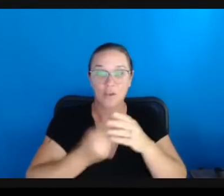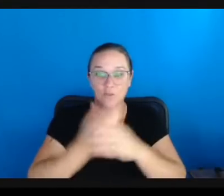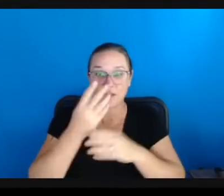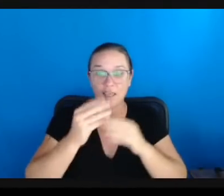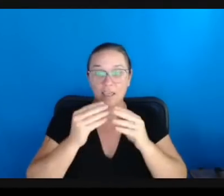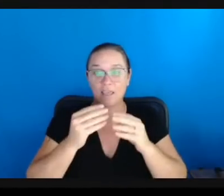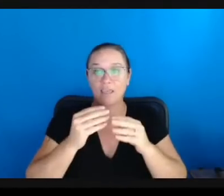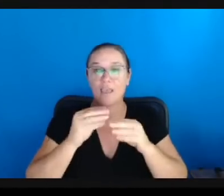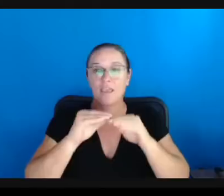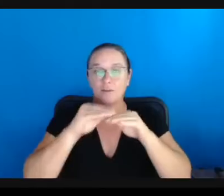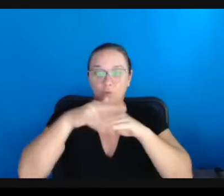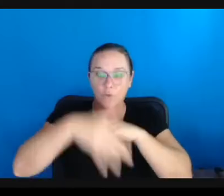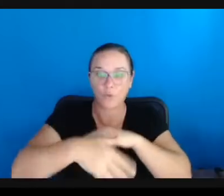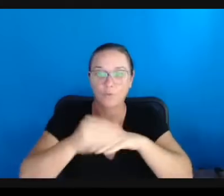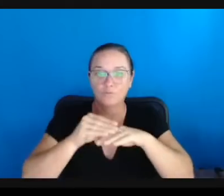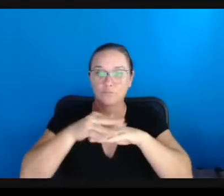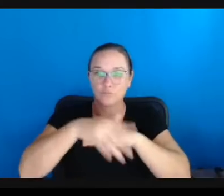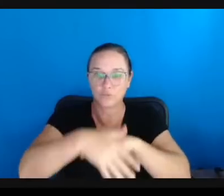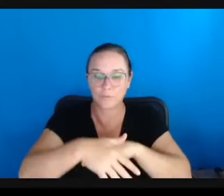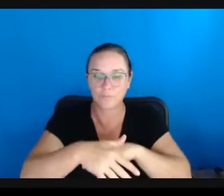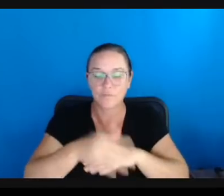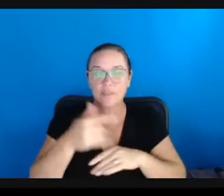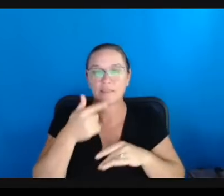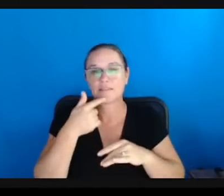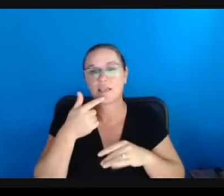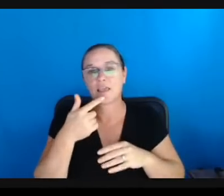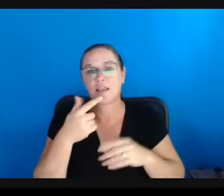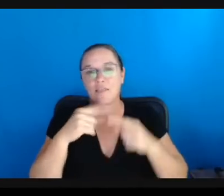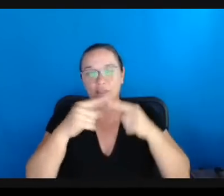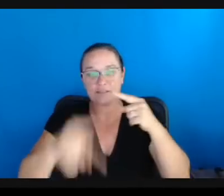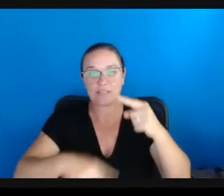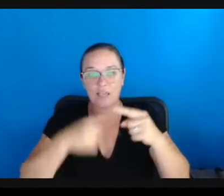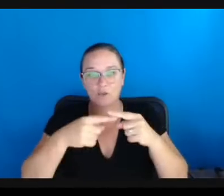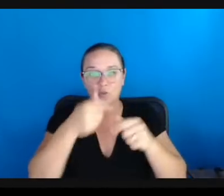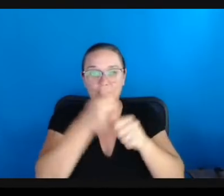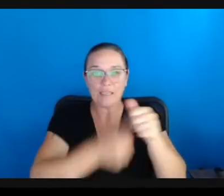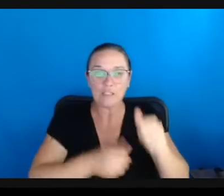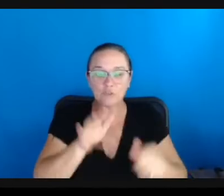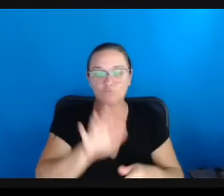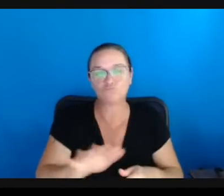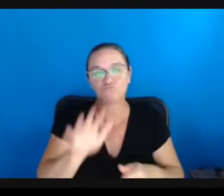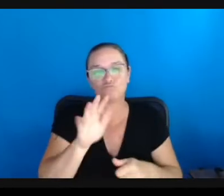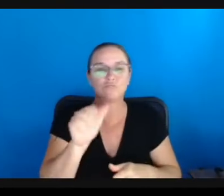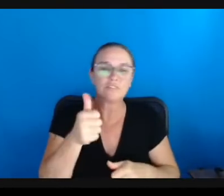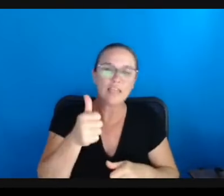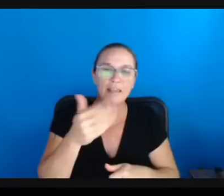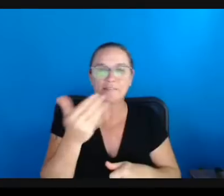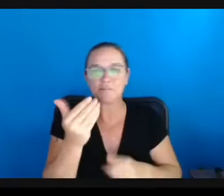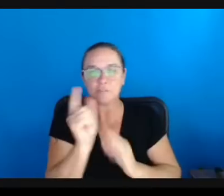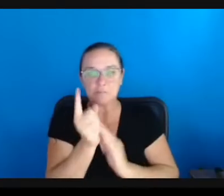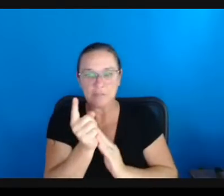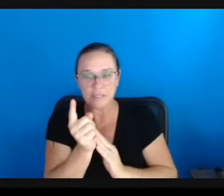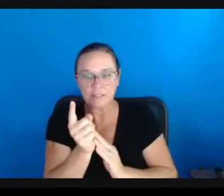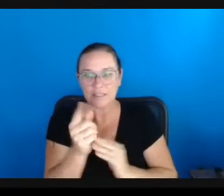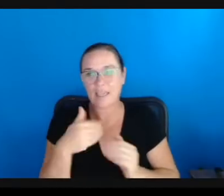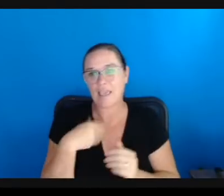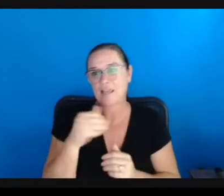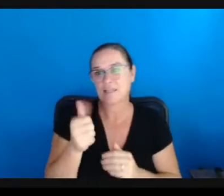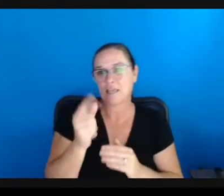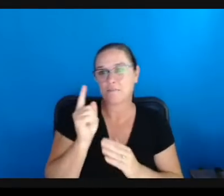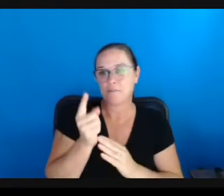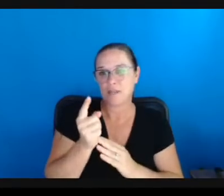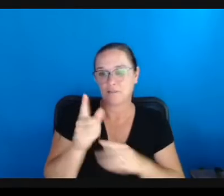well. They noted that the cycles were about 10 to 15 minutes each, with about 10 minutes in between them.